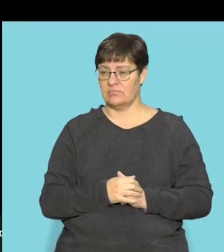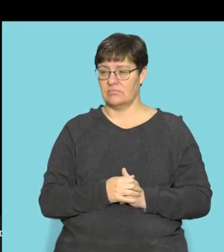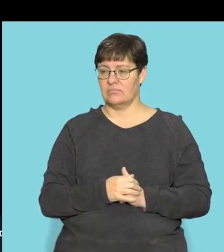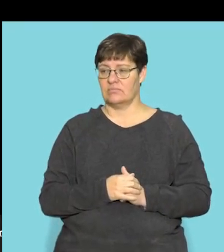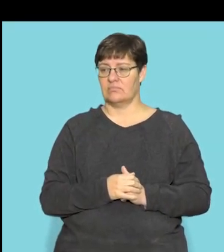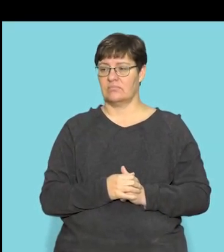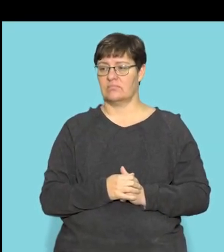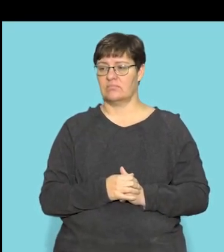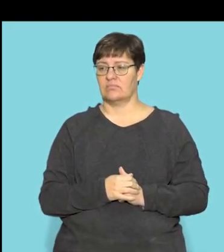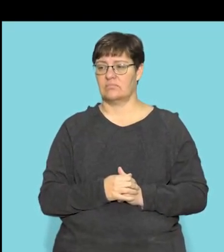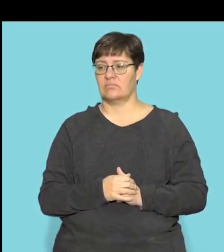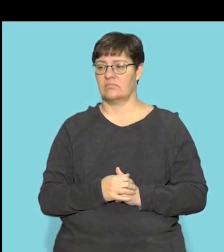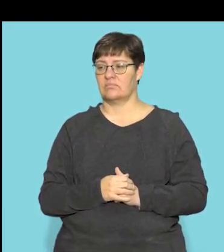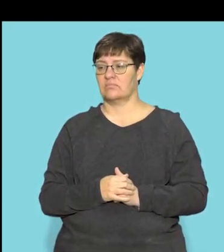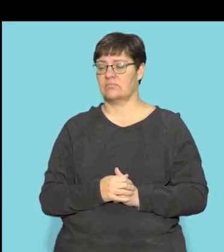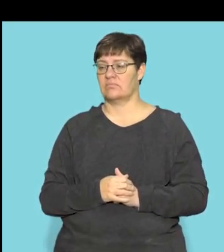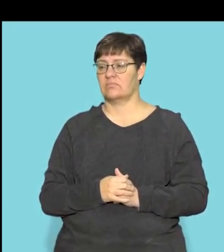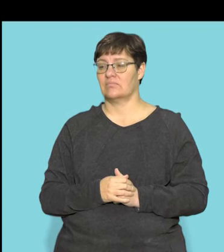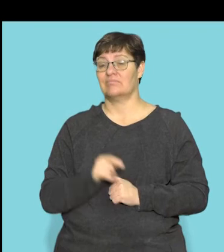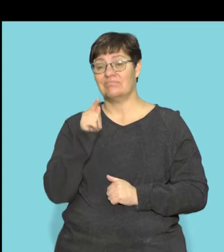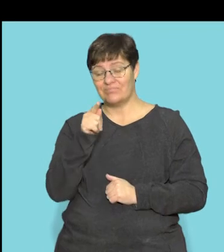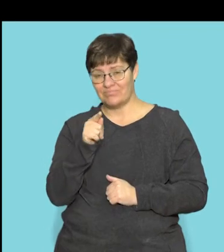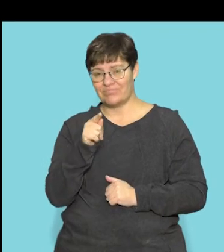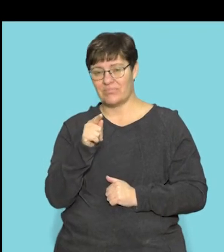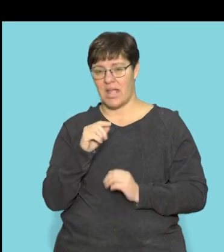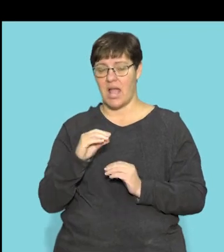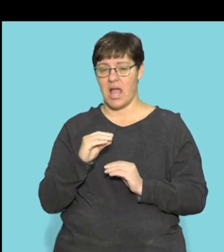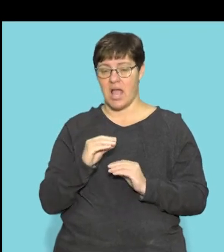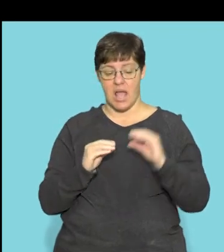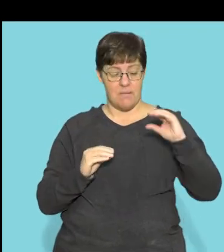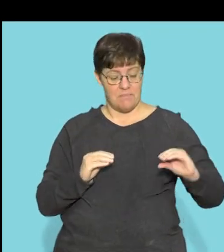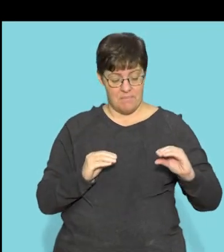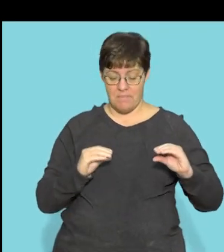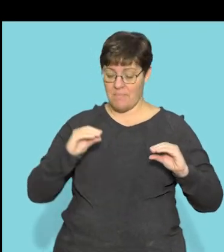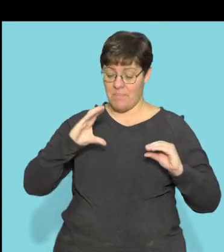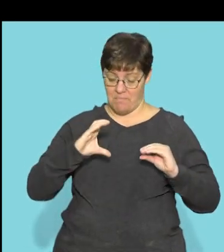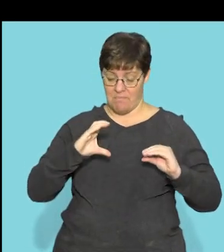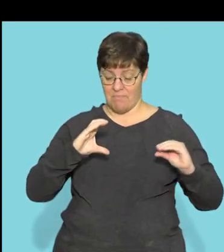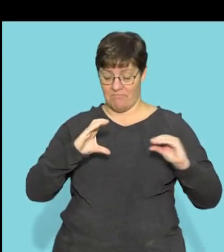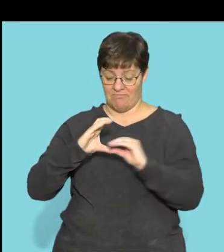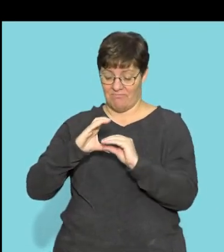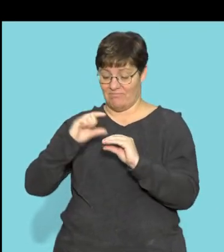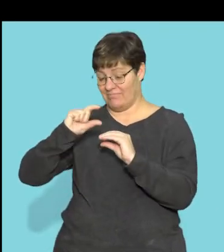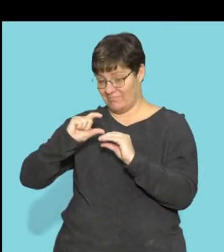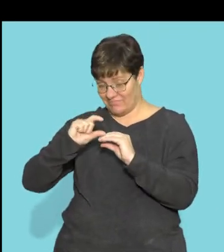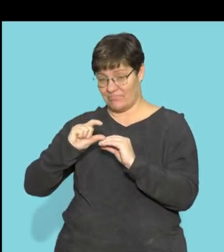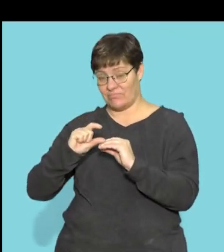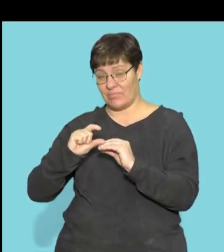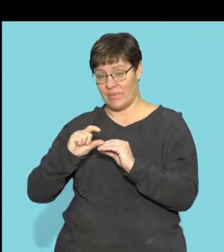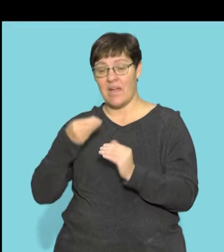cents? 61 cents. 61 cents. And that will be the sinking fund of this